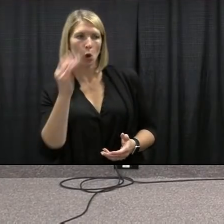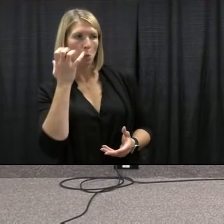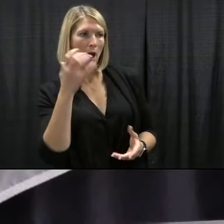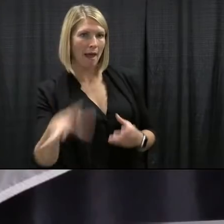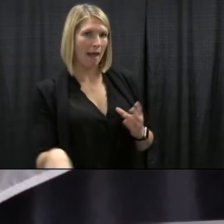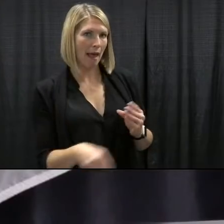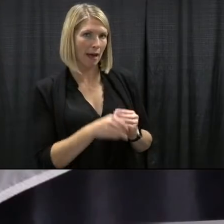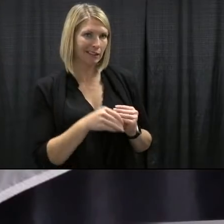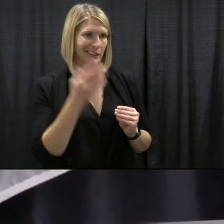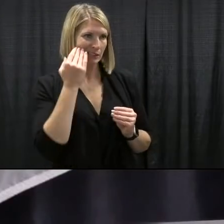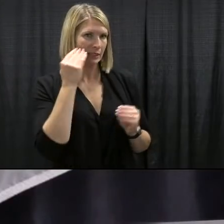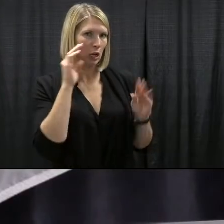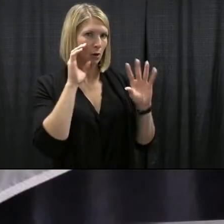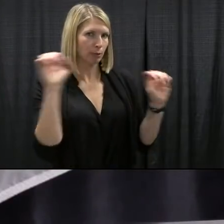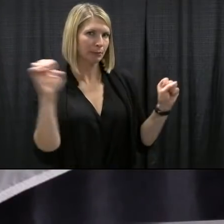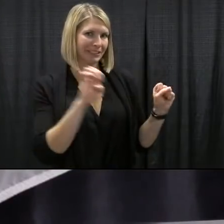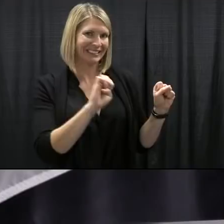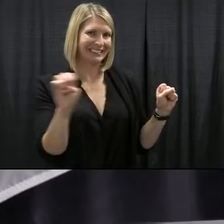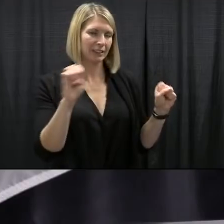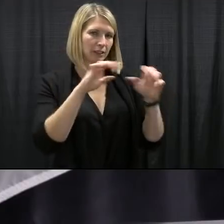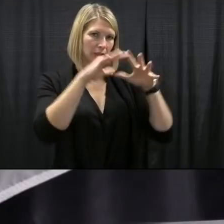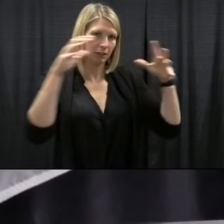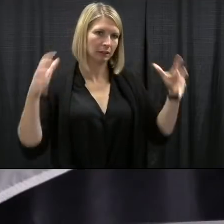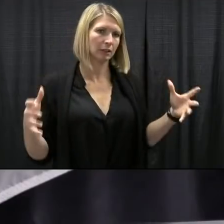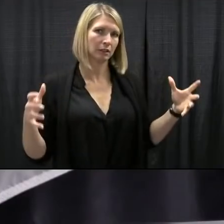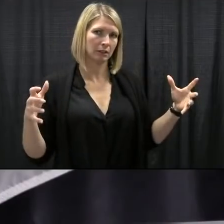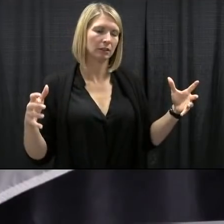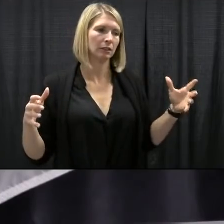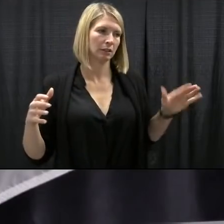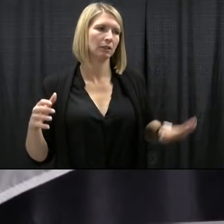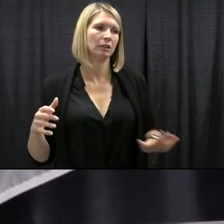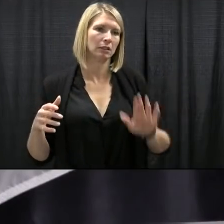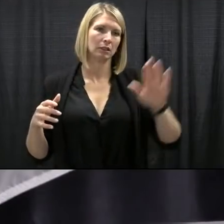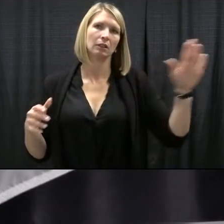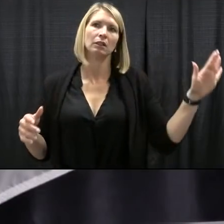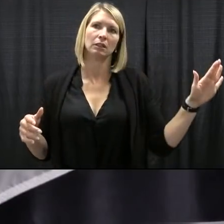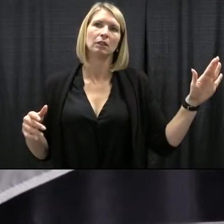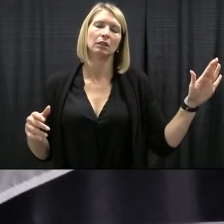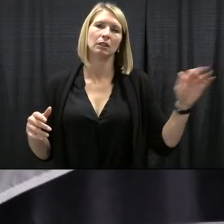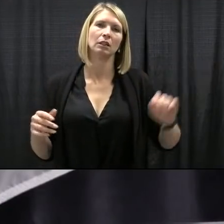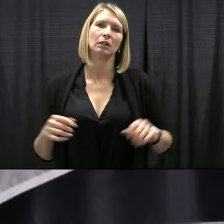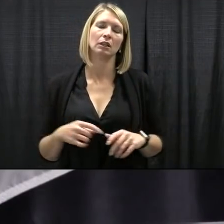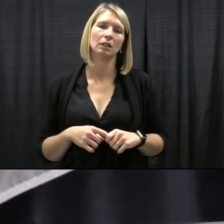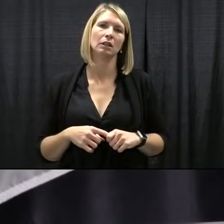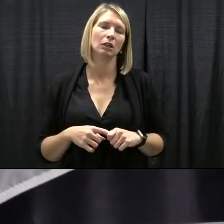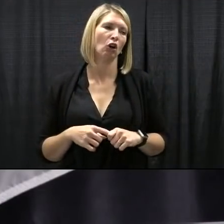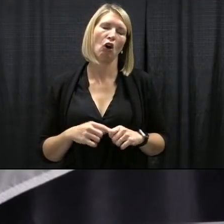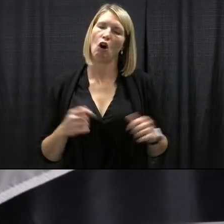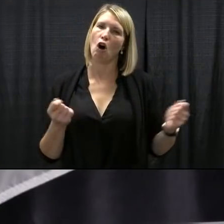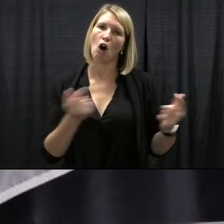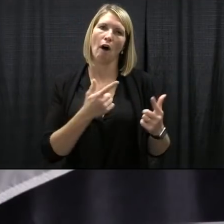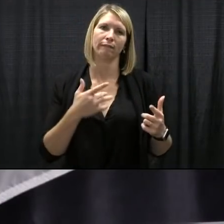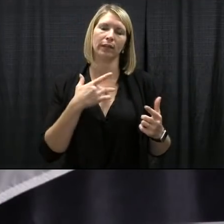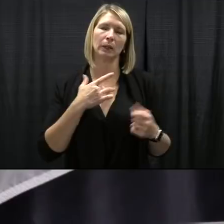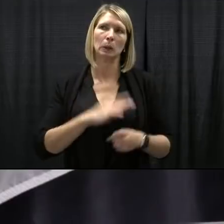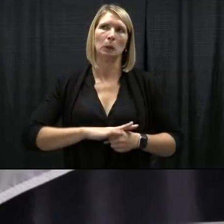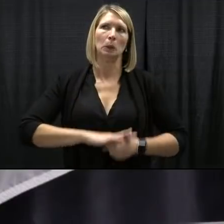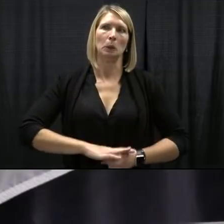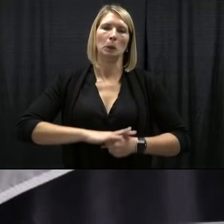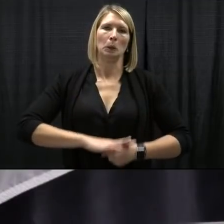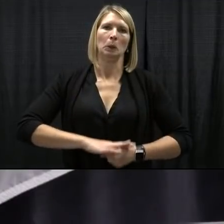premiers. I know everybody knows this, but every jurisdiction across the country is feeling the pinch when it comes